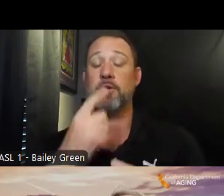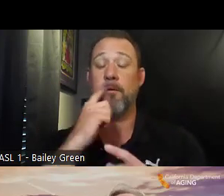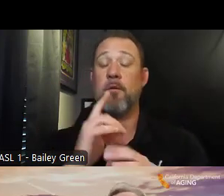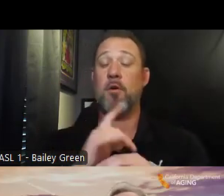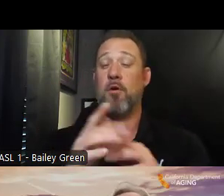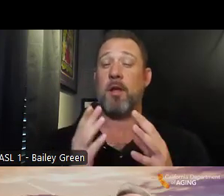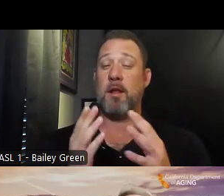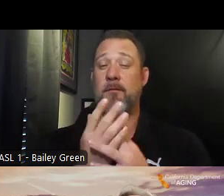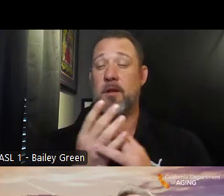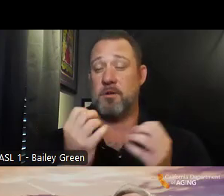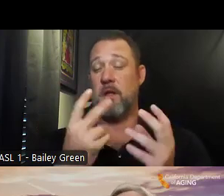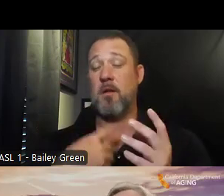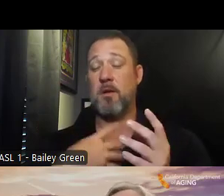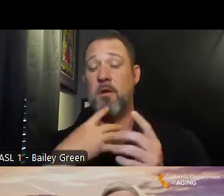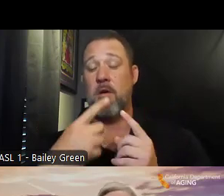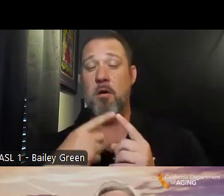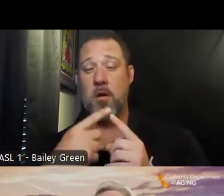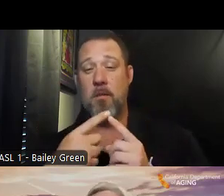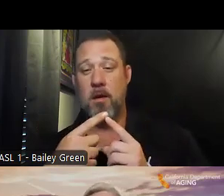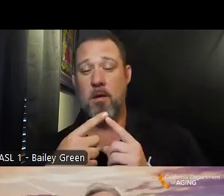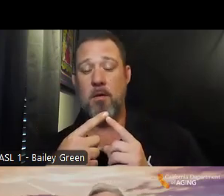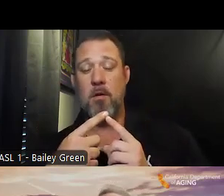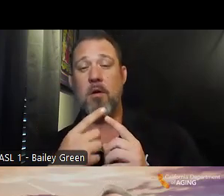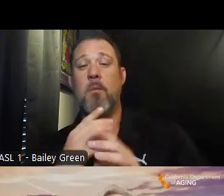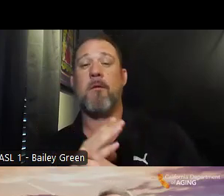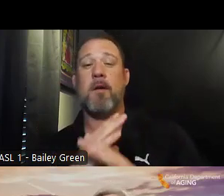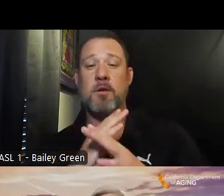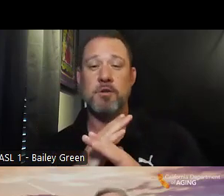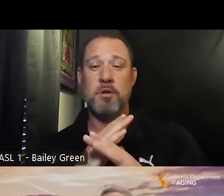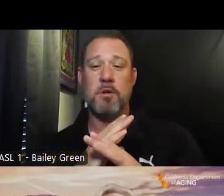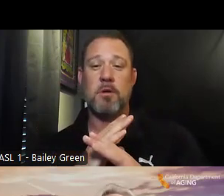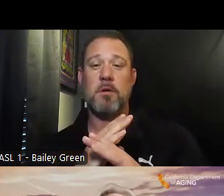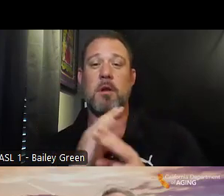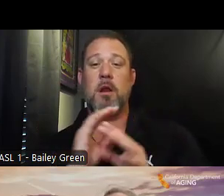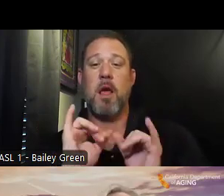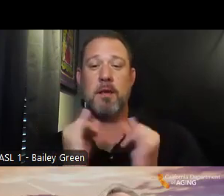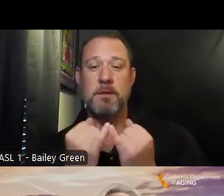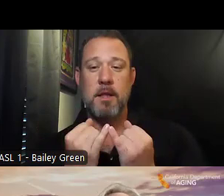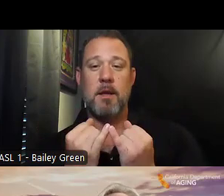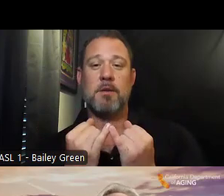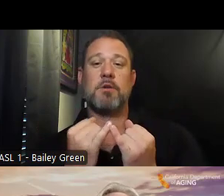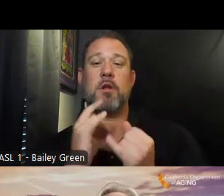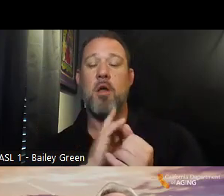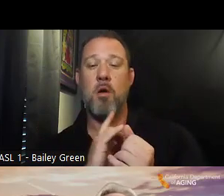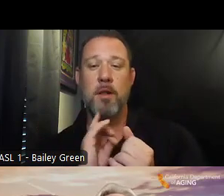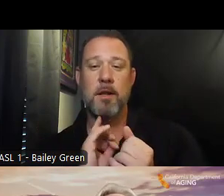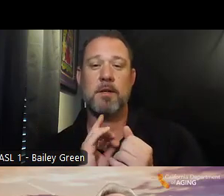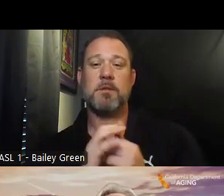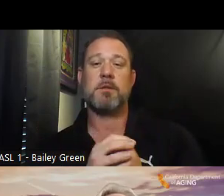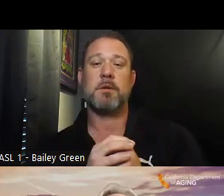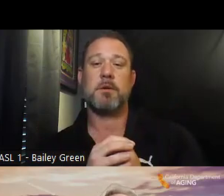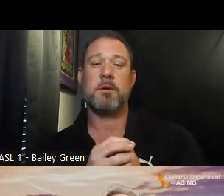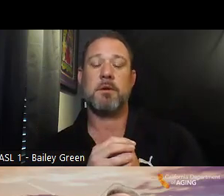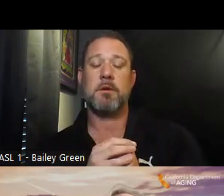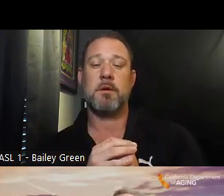intervention with a lot of what we're talking about, you know, prevention, isolation and loneliness pieces, really, you